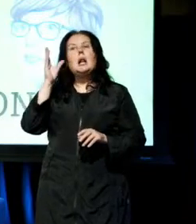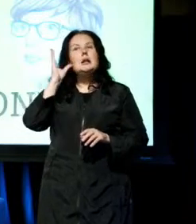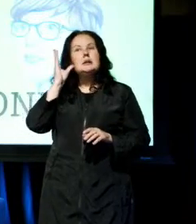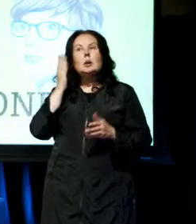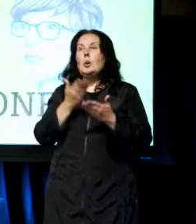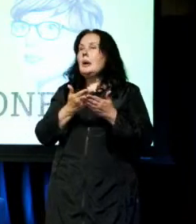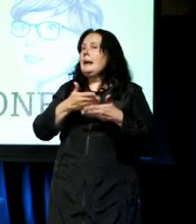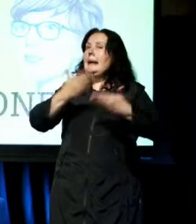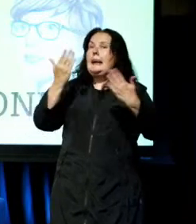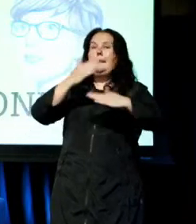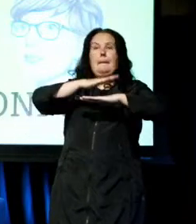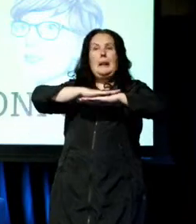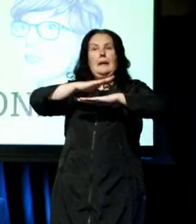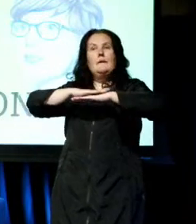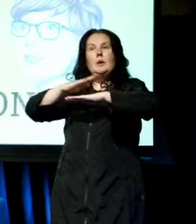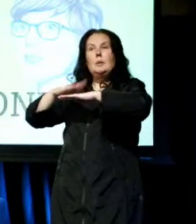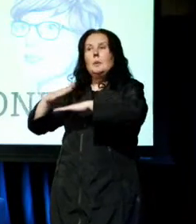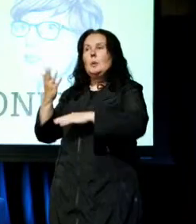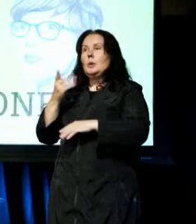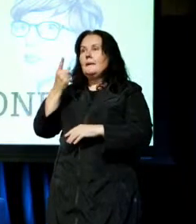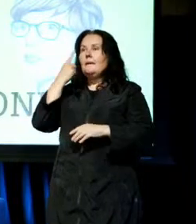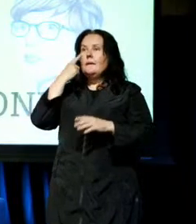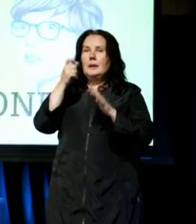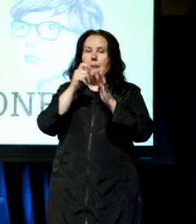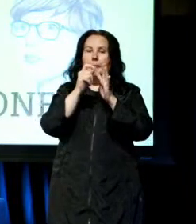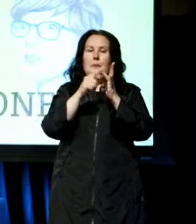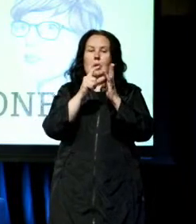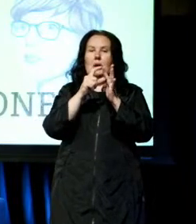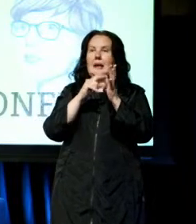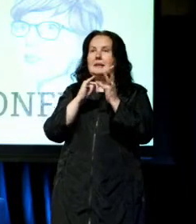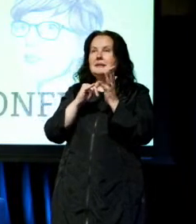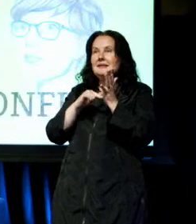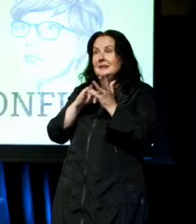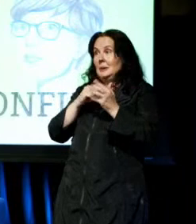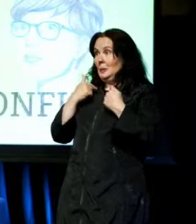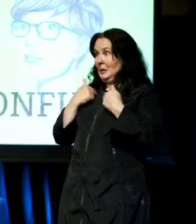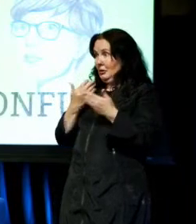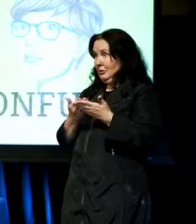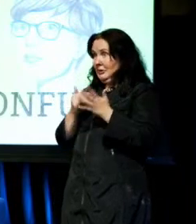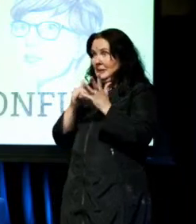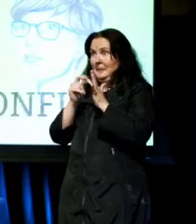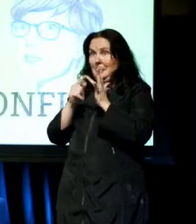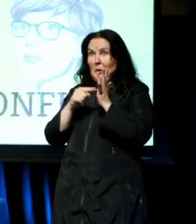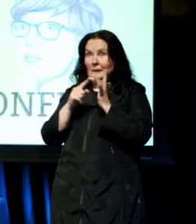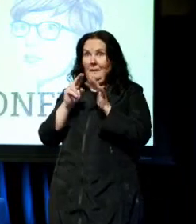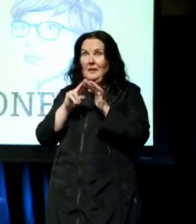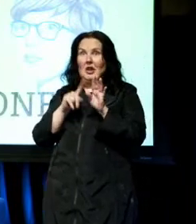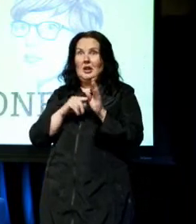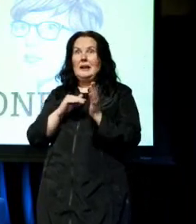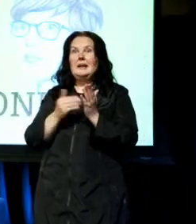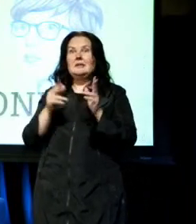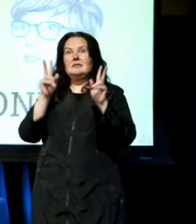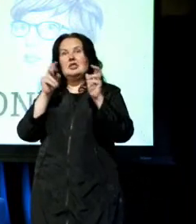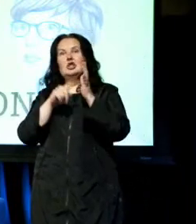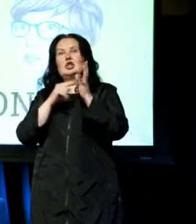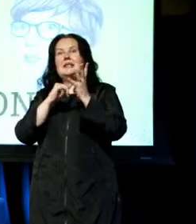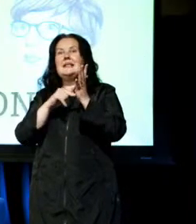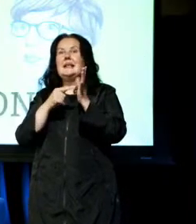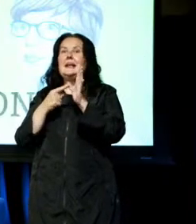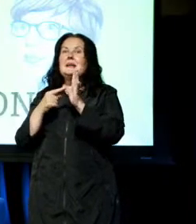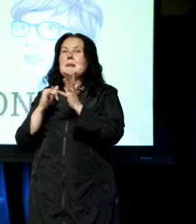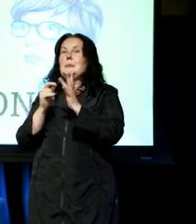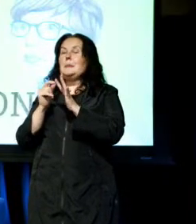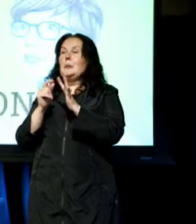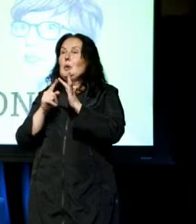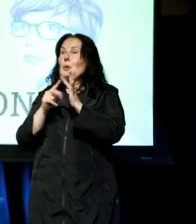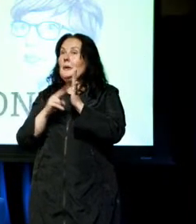any platform where you find podcasts. We're on Spotify now. Just a Spoonful. I'm Kaitlyn Blythe. I don't know